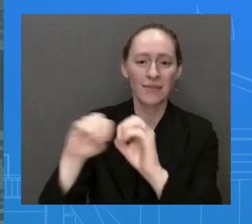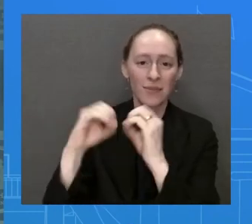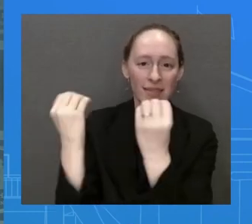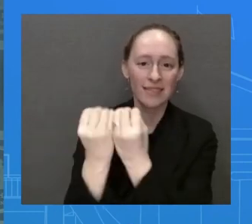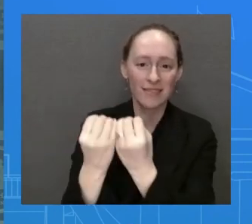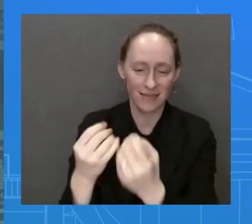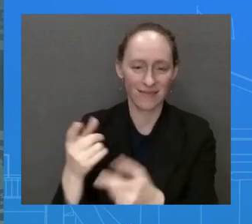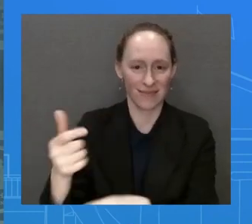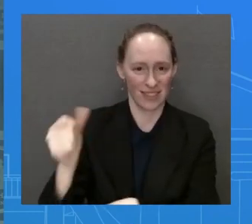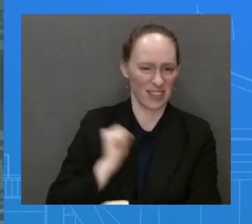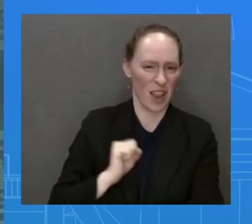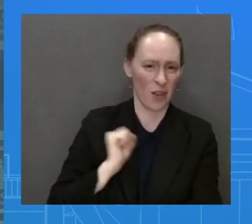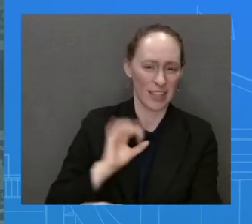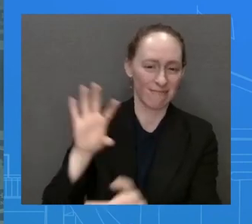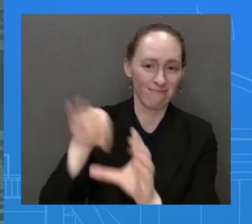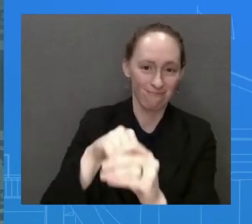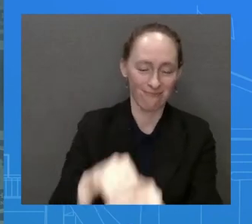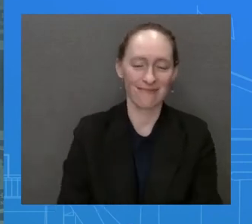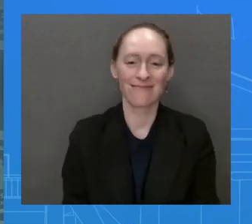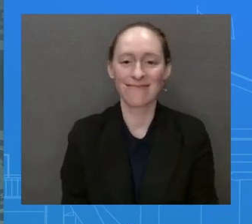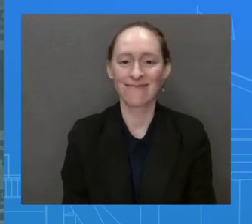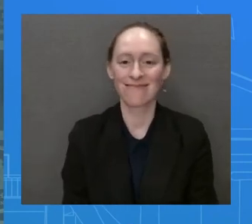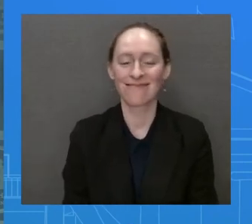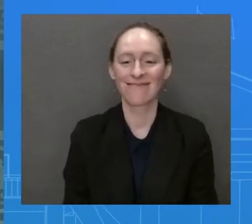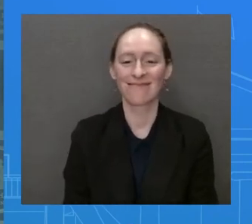Nine, and happy Founders Day.